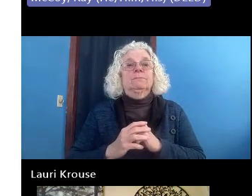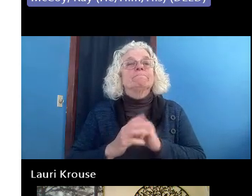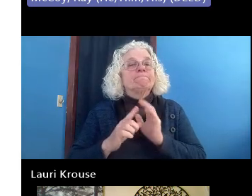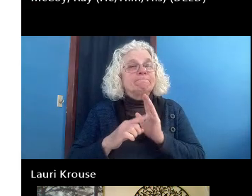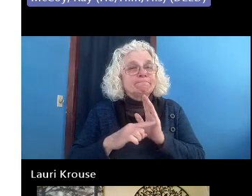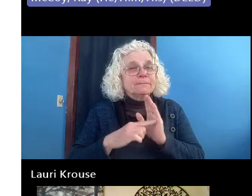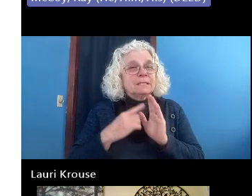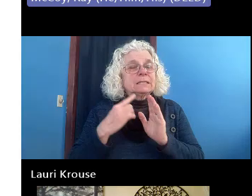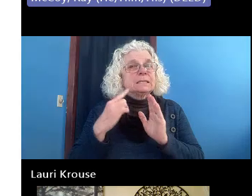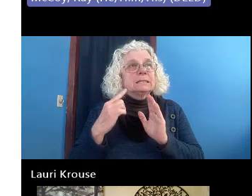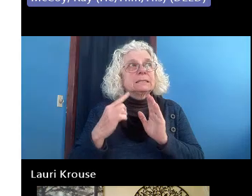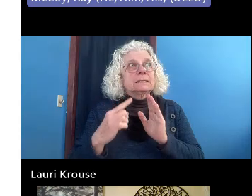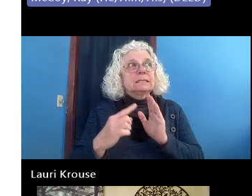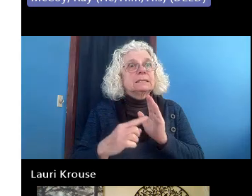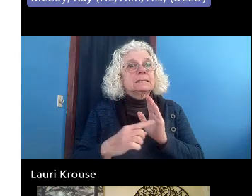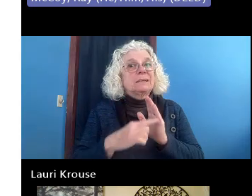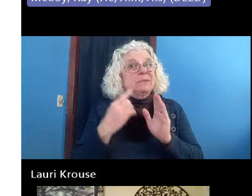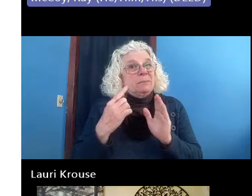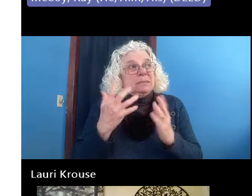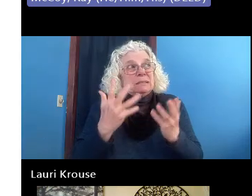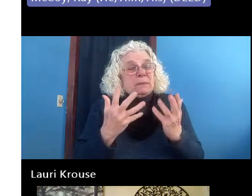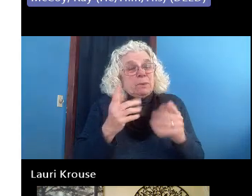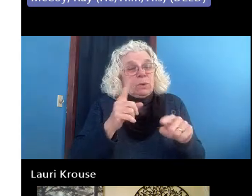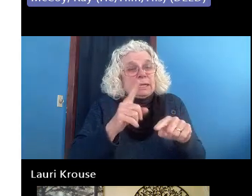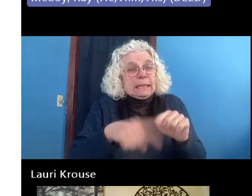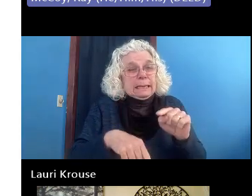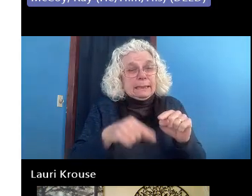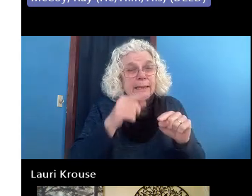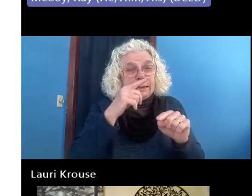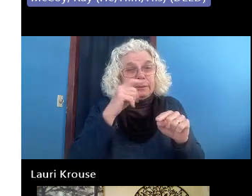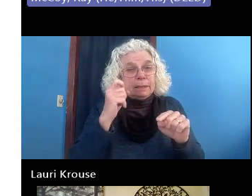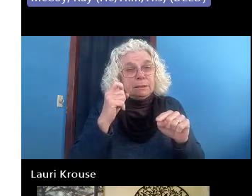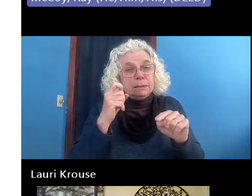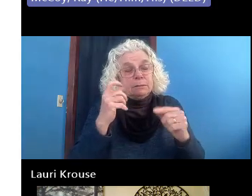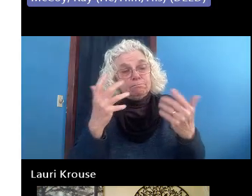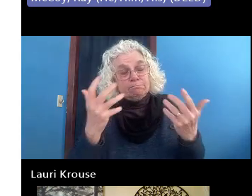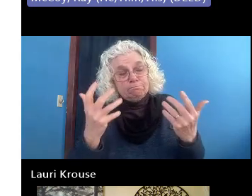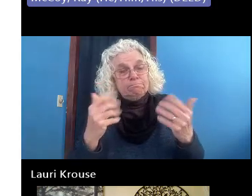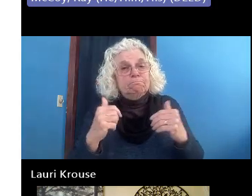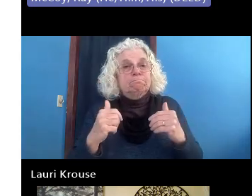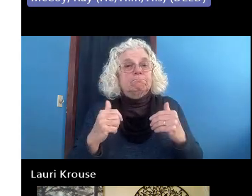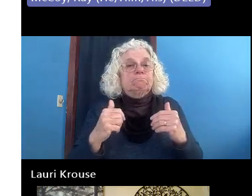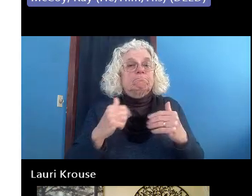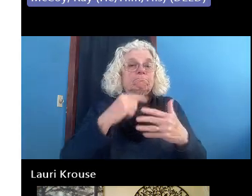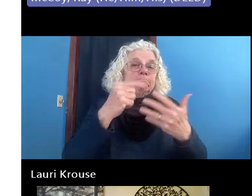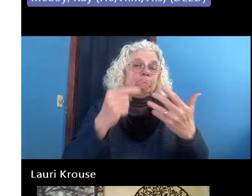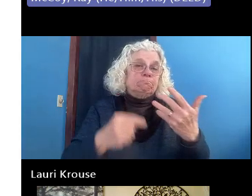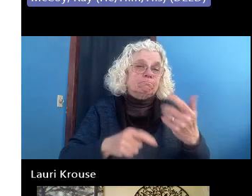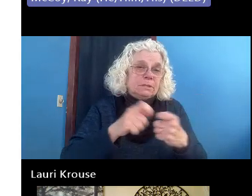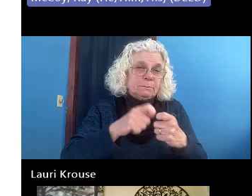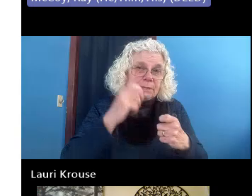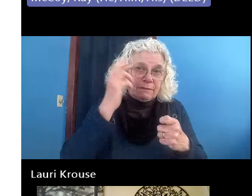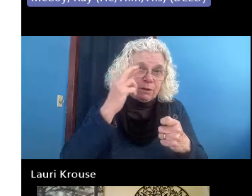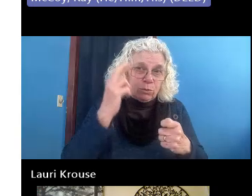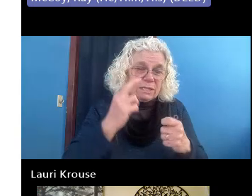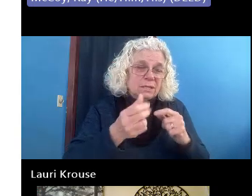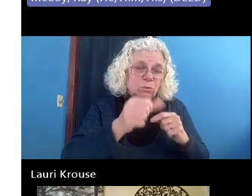where we're not able to do that because of whatever certain reasons where we have to